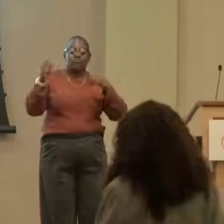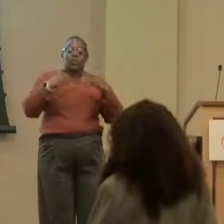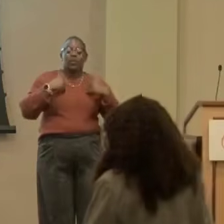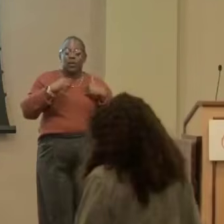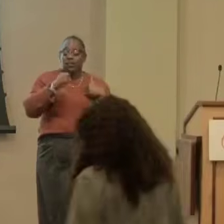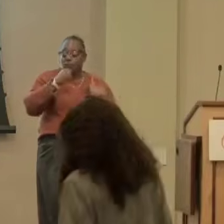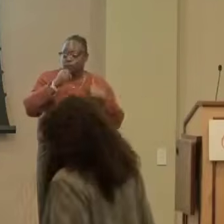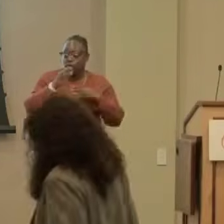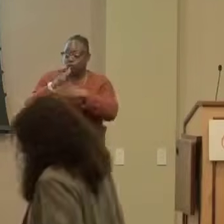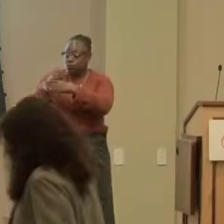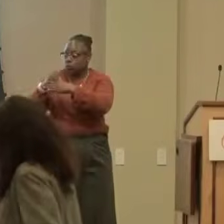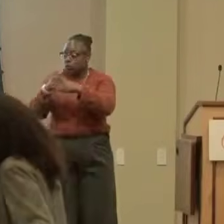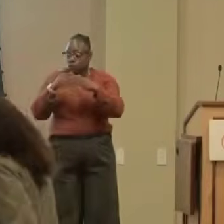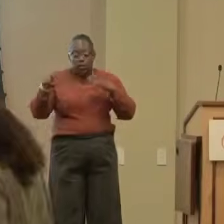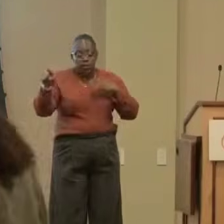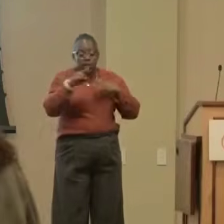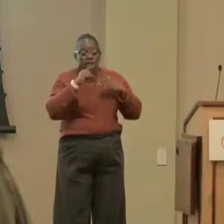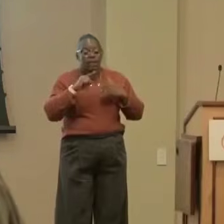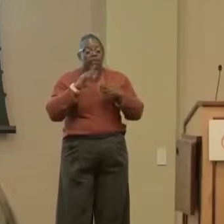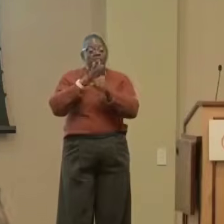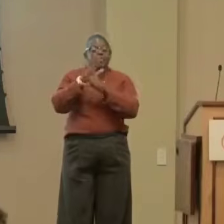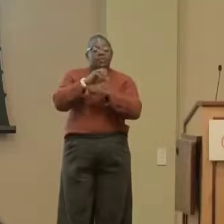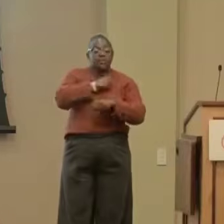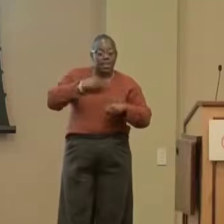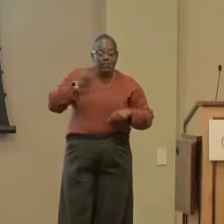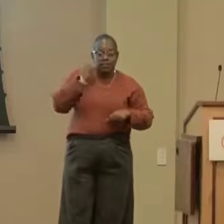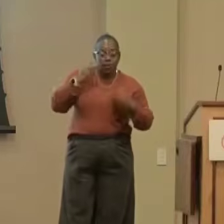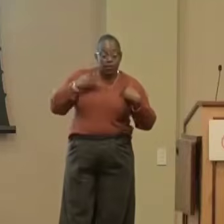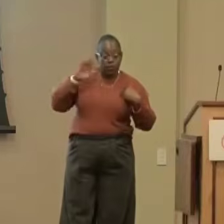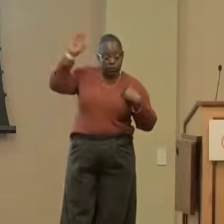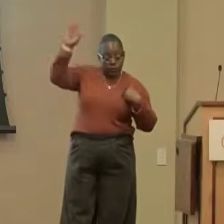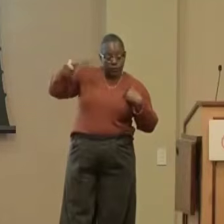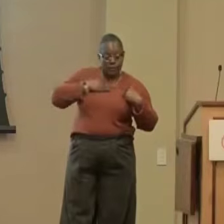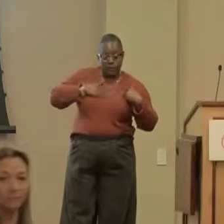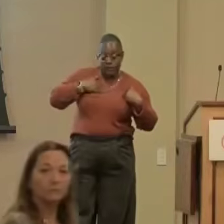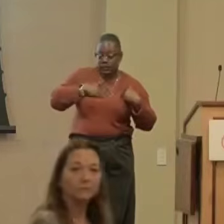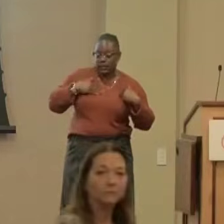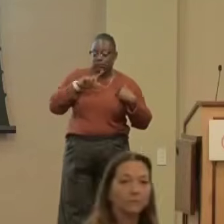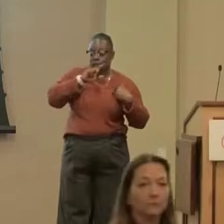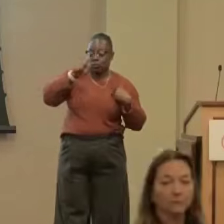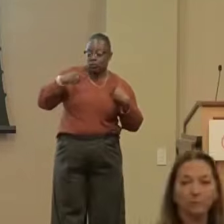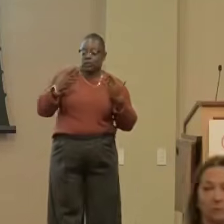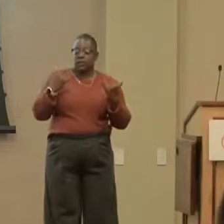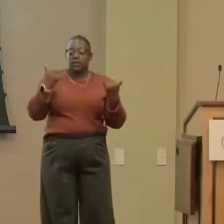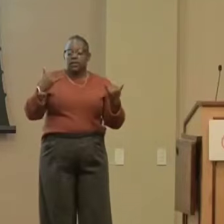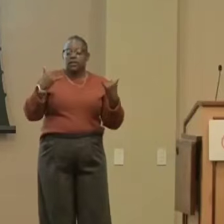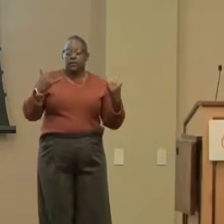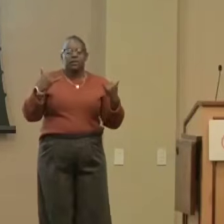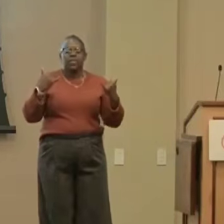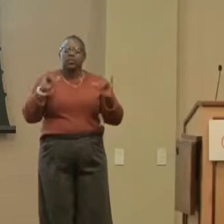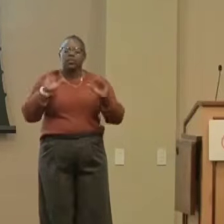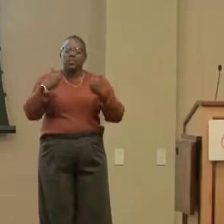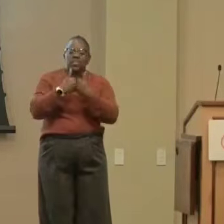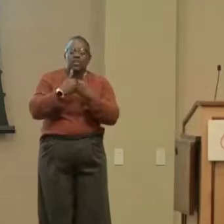around the room. Please raise your hand. There's enough staff to come to you. And today, we're going to focus on the challenges of showing